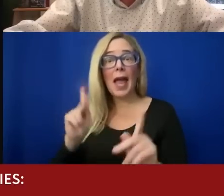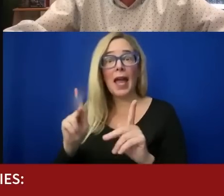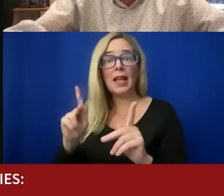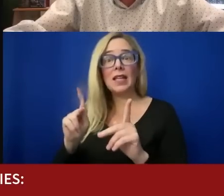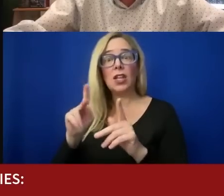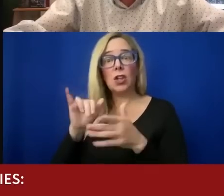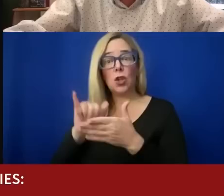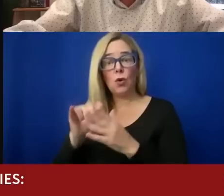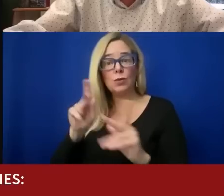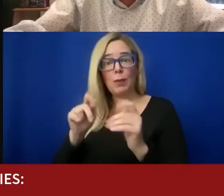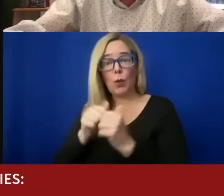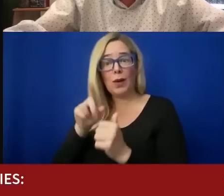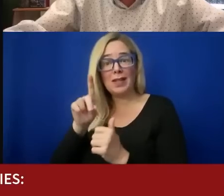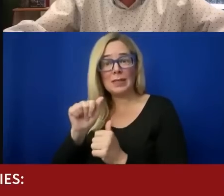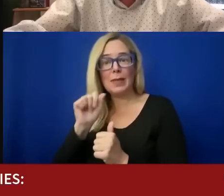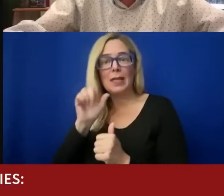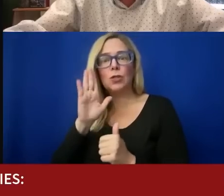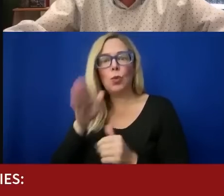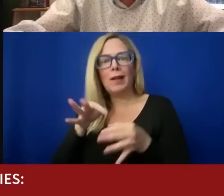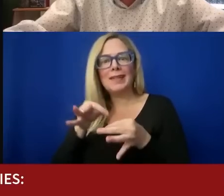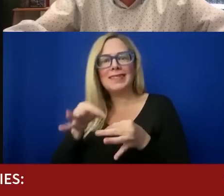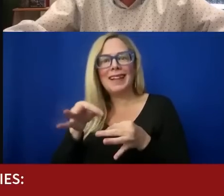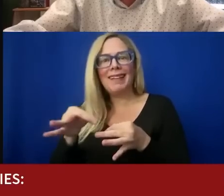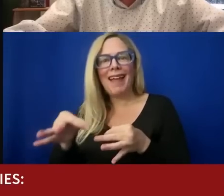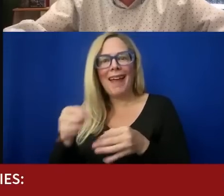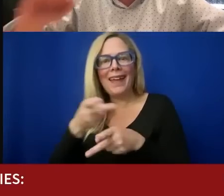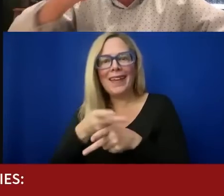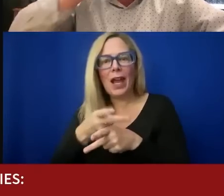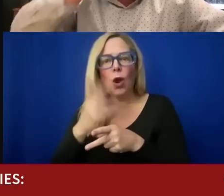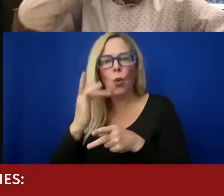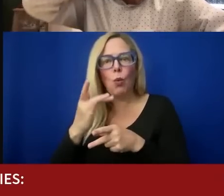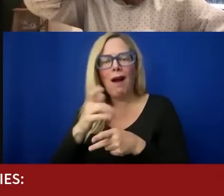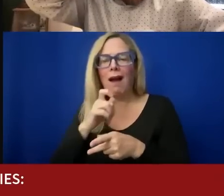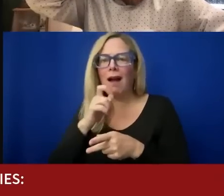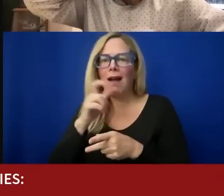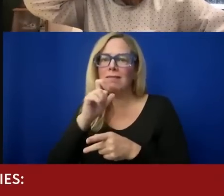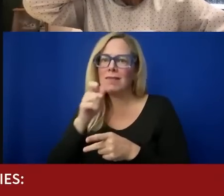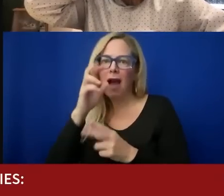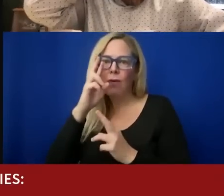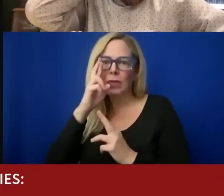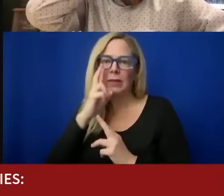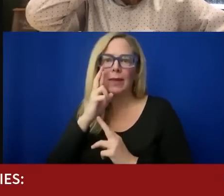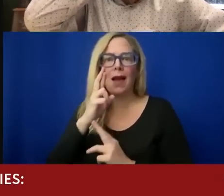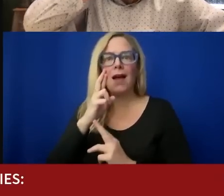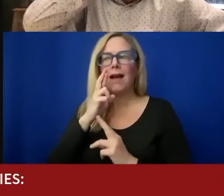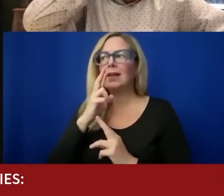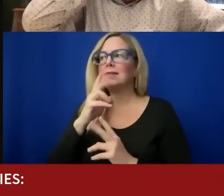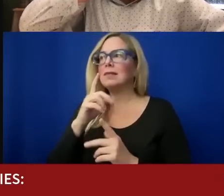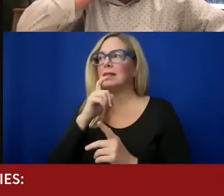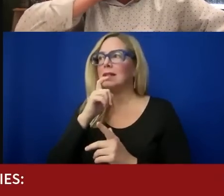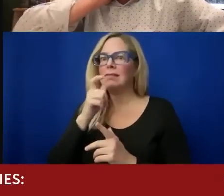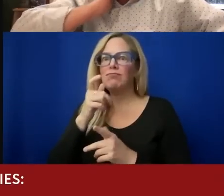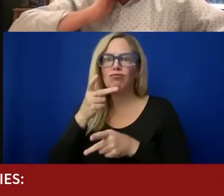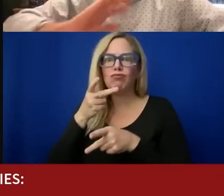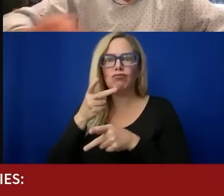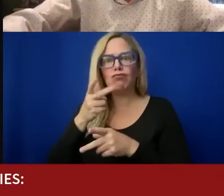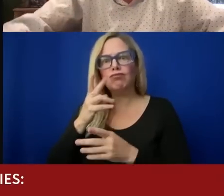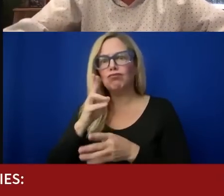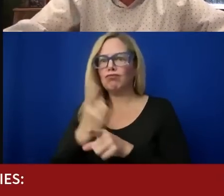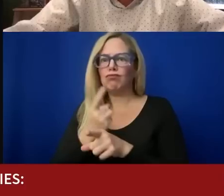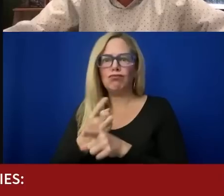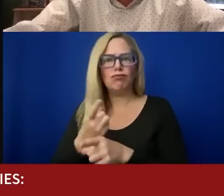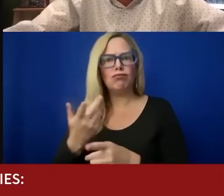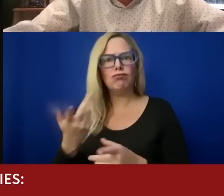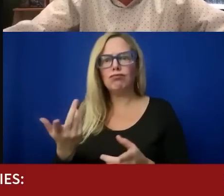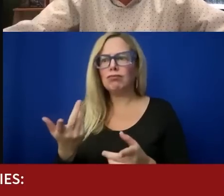delay care due to disrespect or mistreatment in the past 12 months compared to those without disabilities. And about a fifth